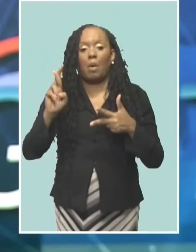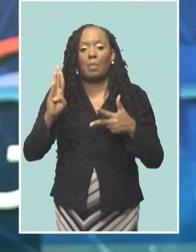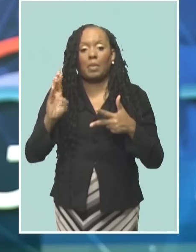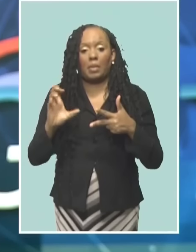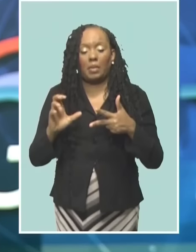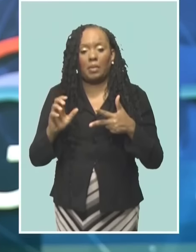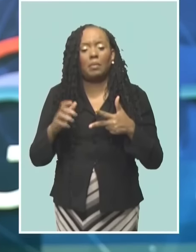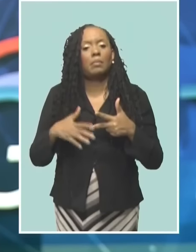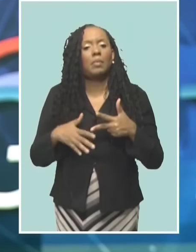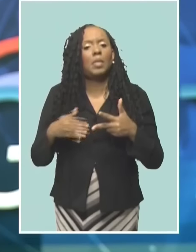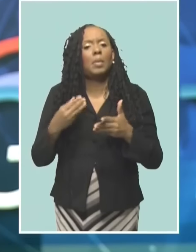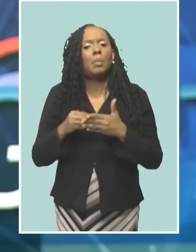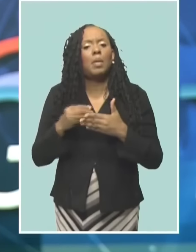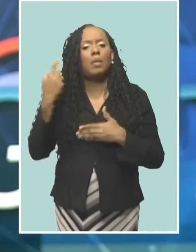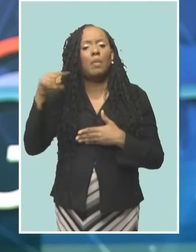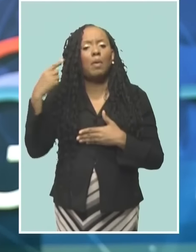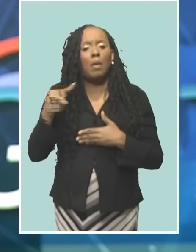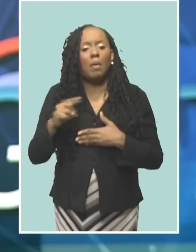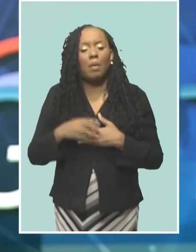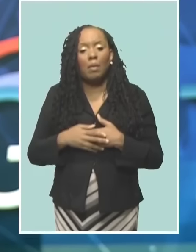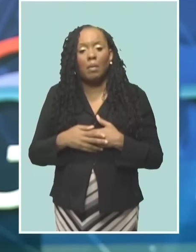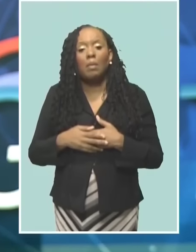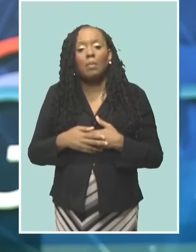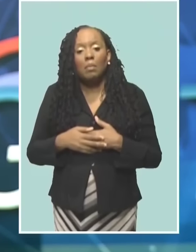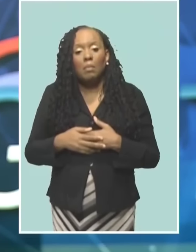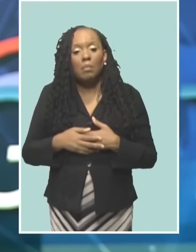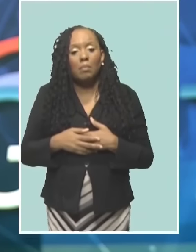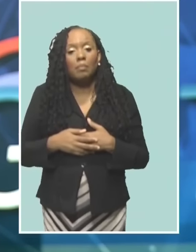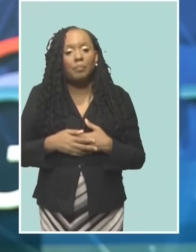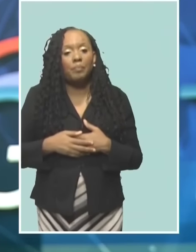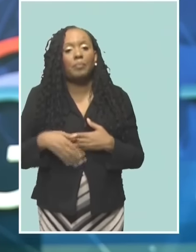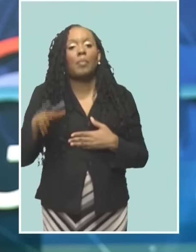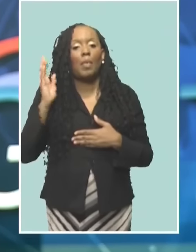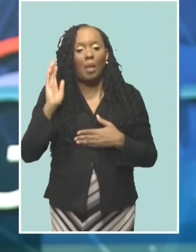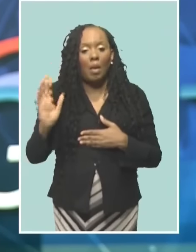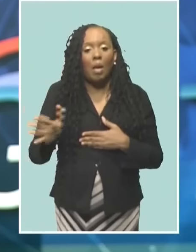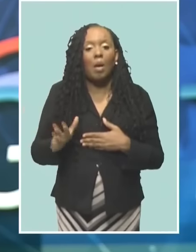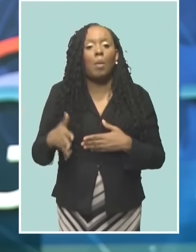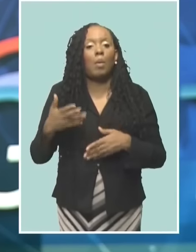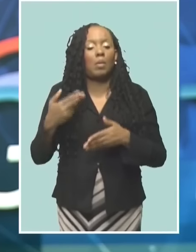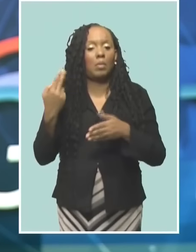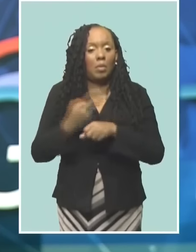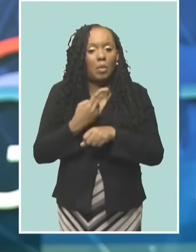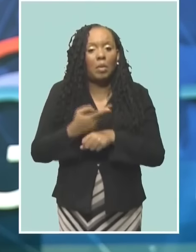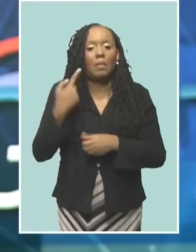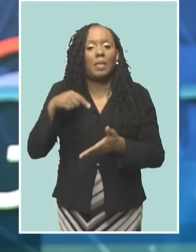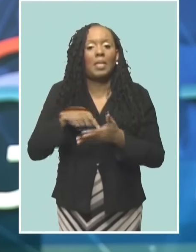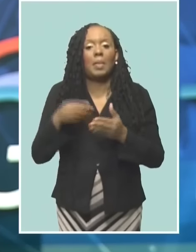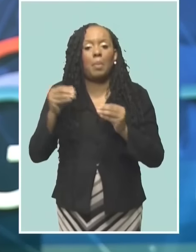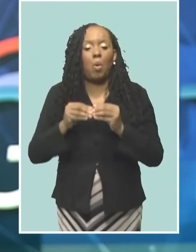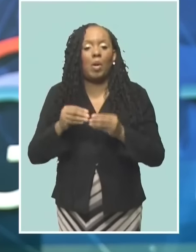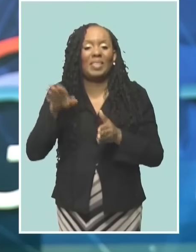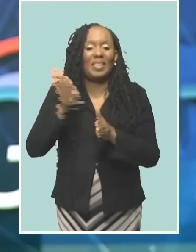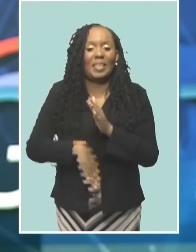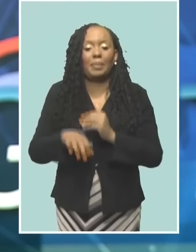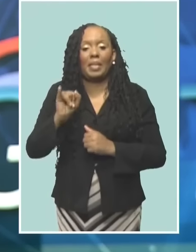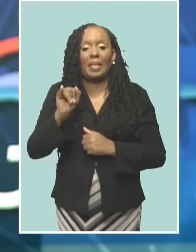will be used to buy back an approximate equivalent amount in high-cost Government of Barbados debt at a cheaper interest rate